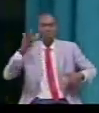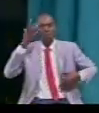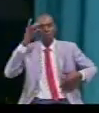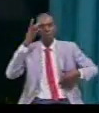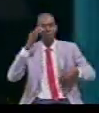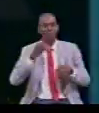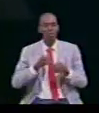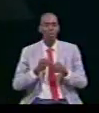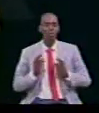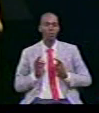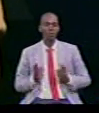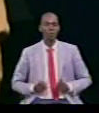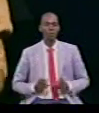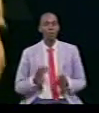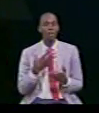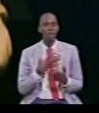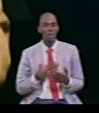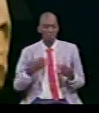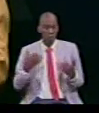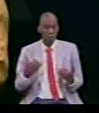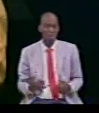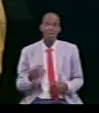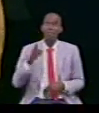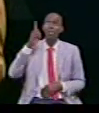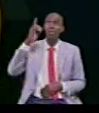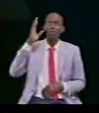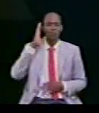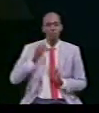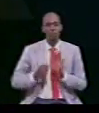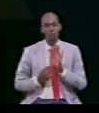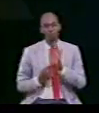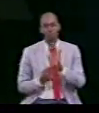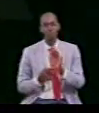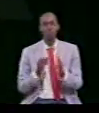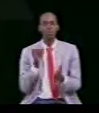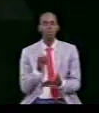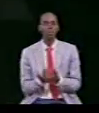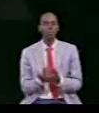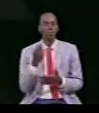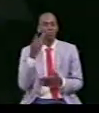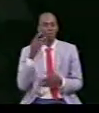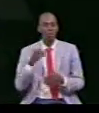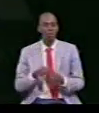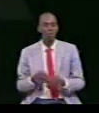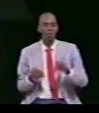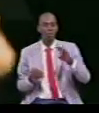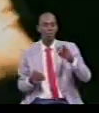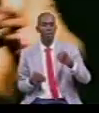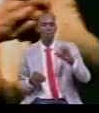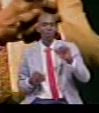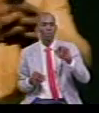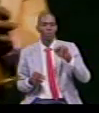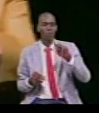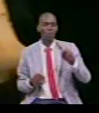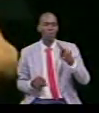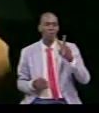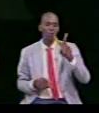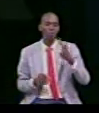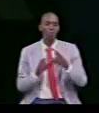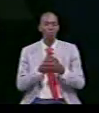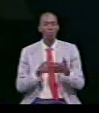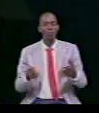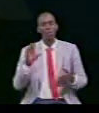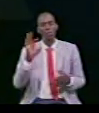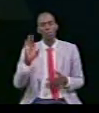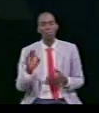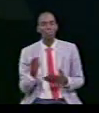so now it's going to demonstrate that. Look at Mark chapter 2, reading from verse 9. Whether